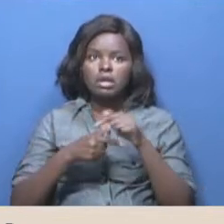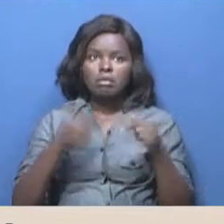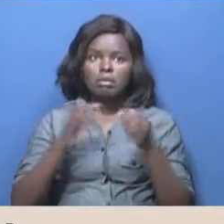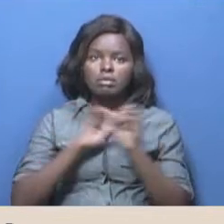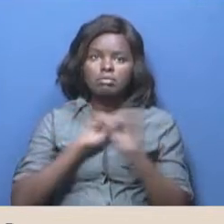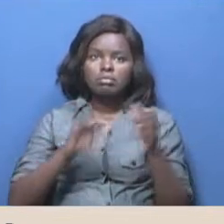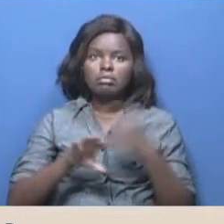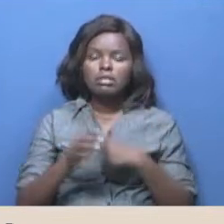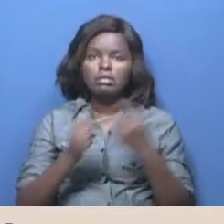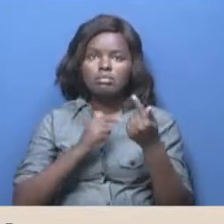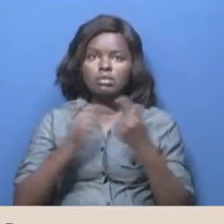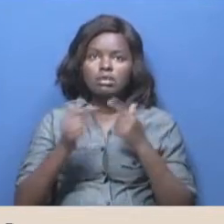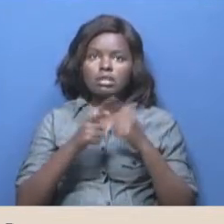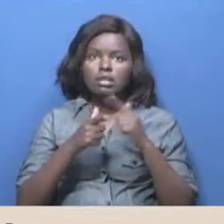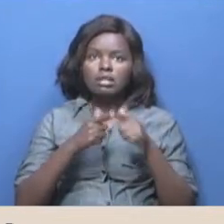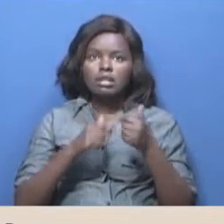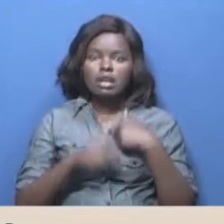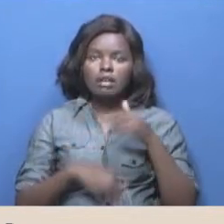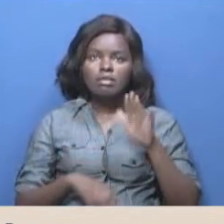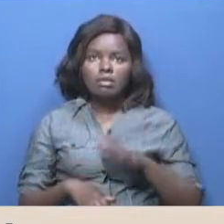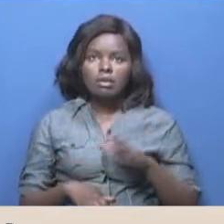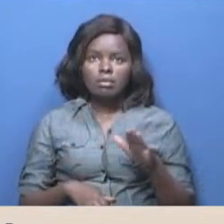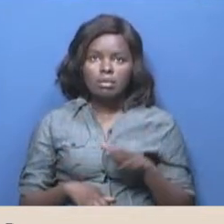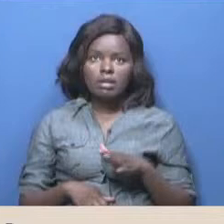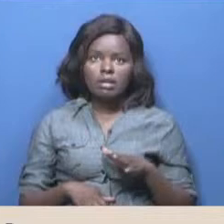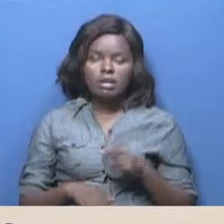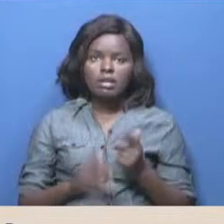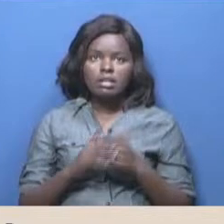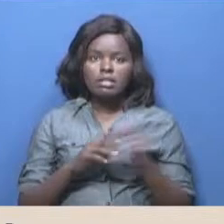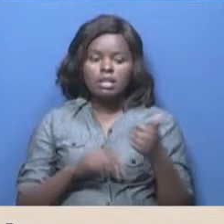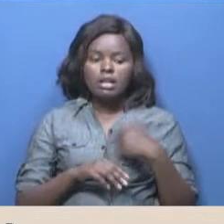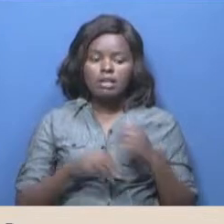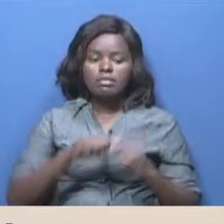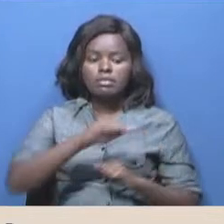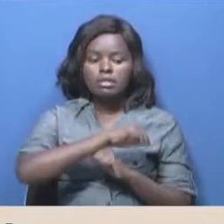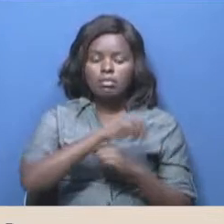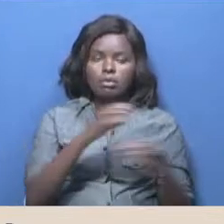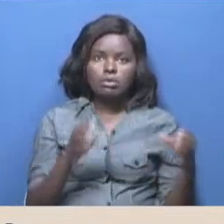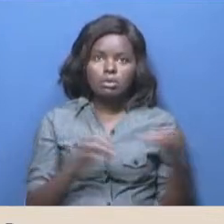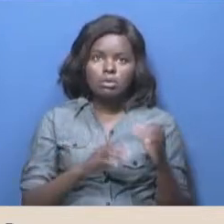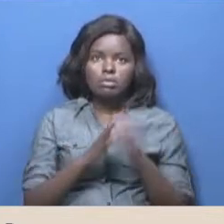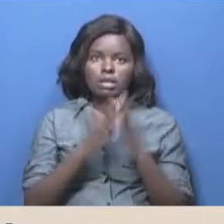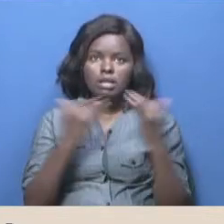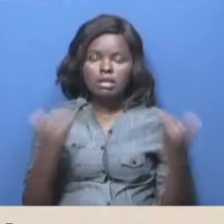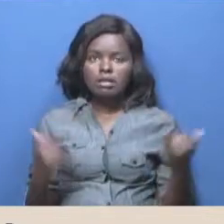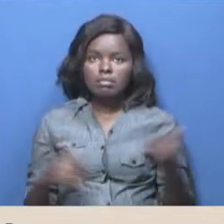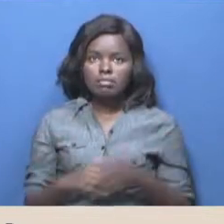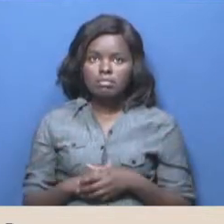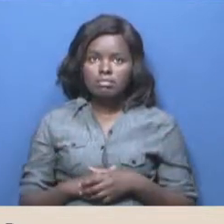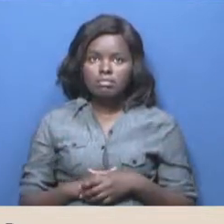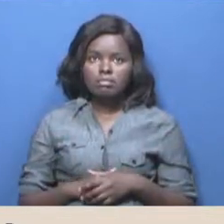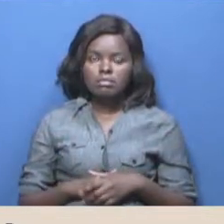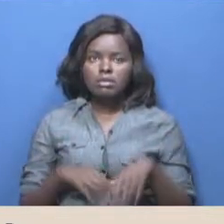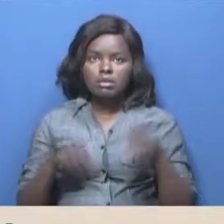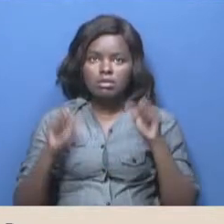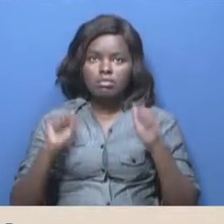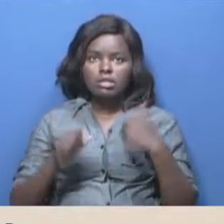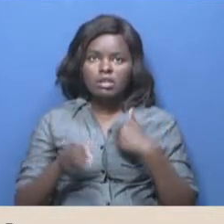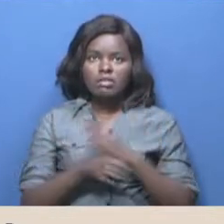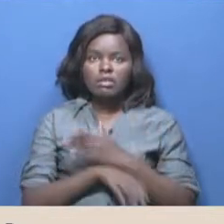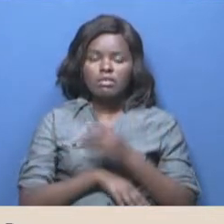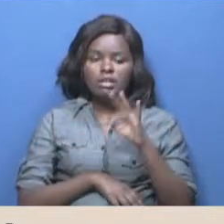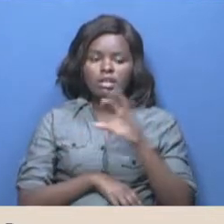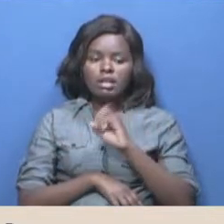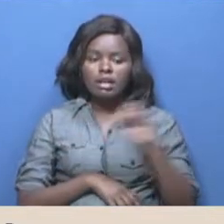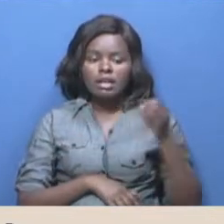talking about it, I started getting women and we started forming support groups. And out of that, I have been able to handle over